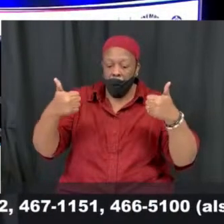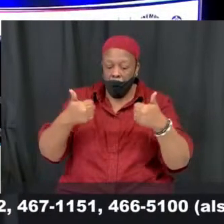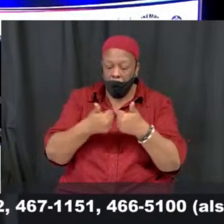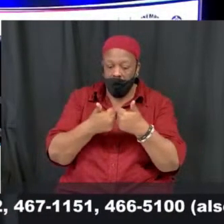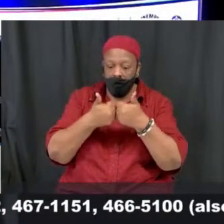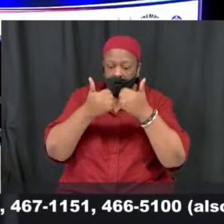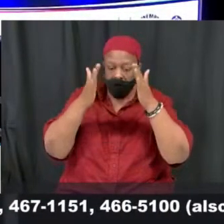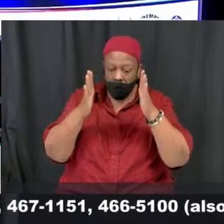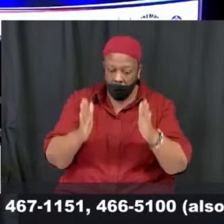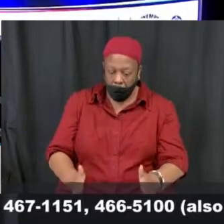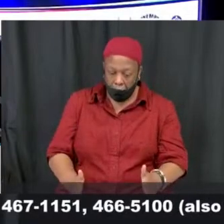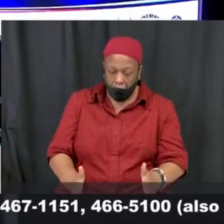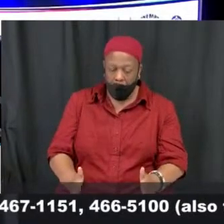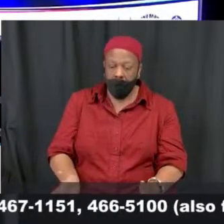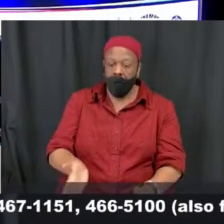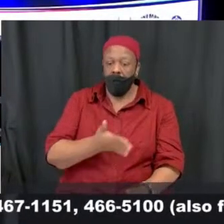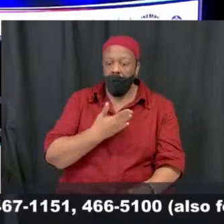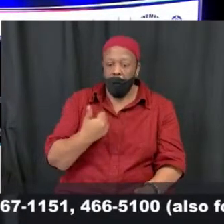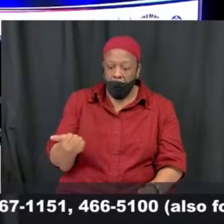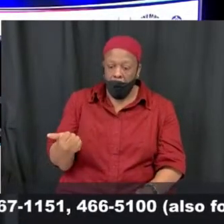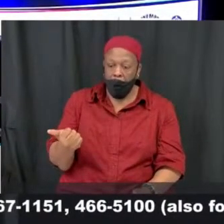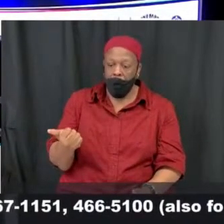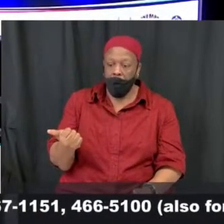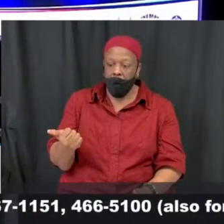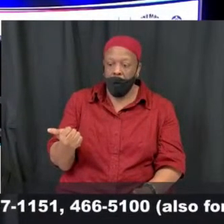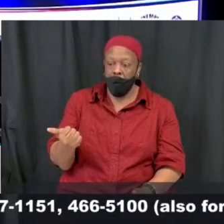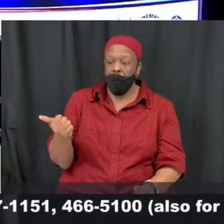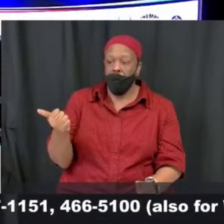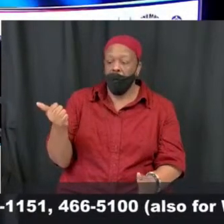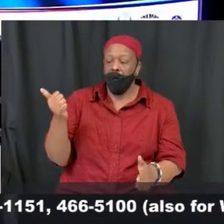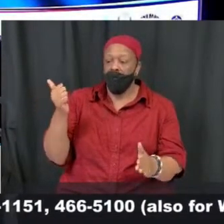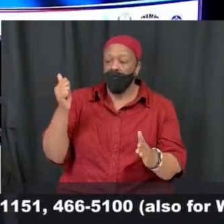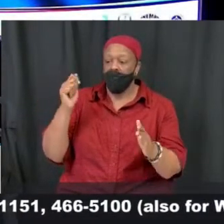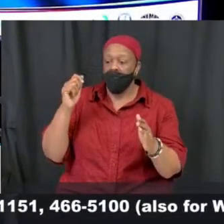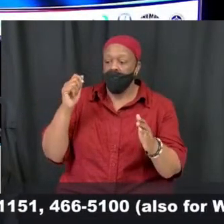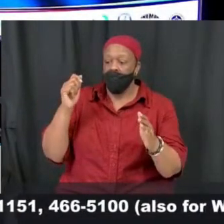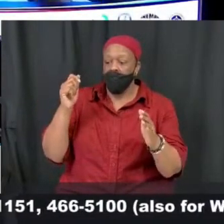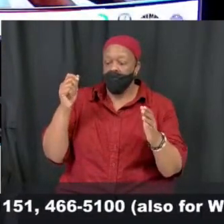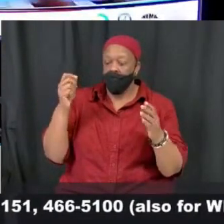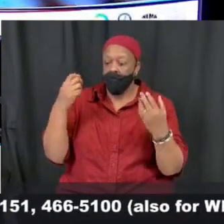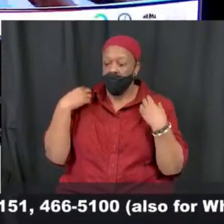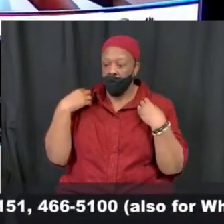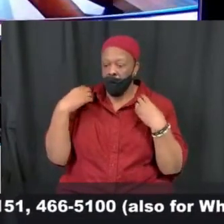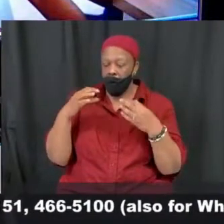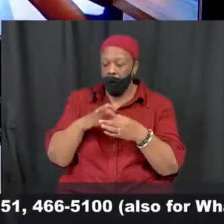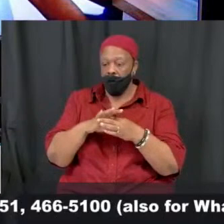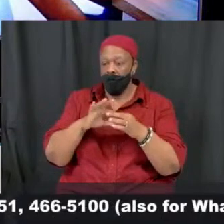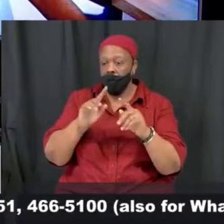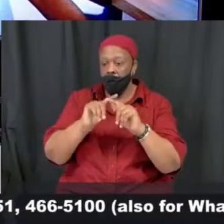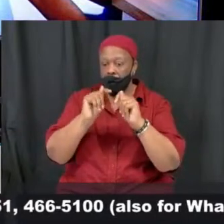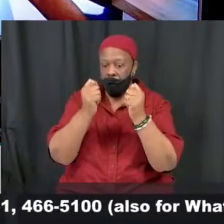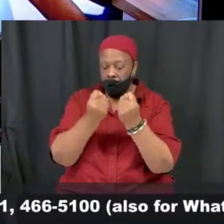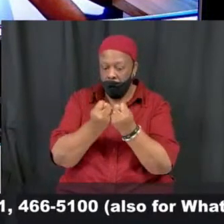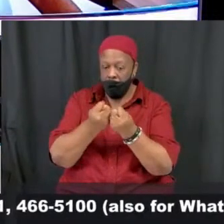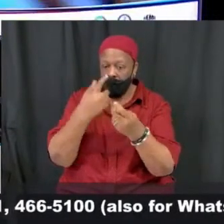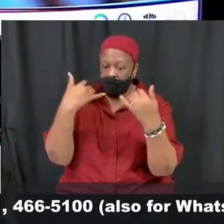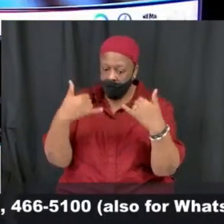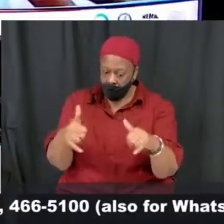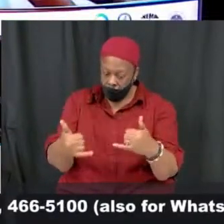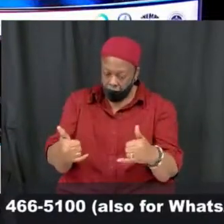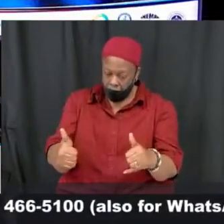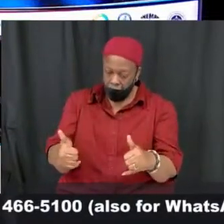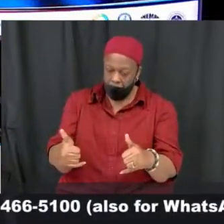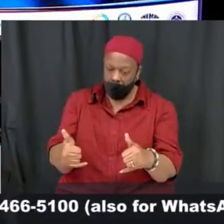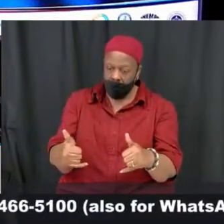approved, and so only players and officials will be permitted in the stadium. No spectators, whether or not